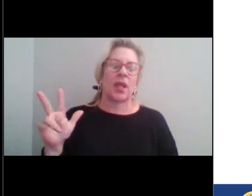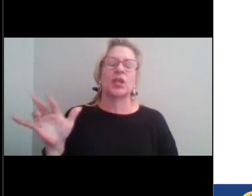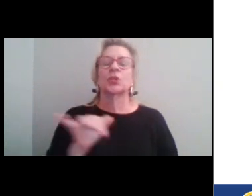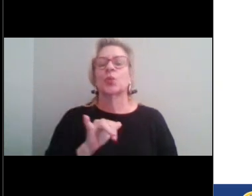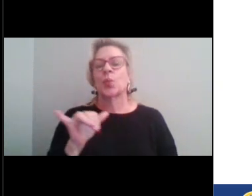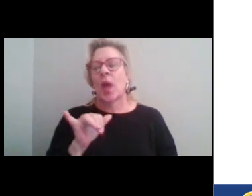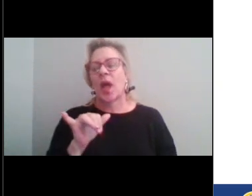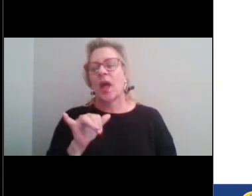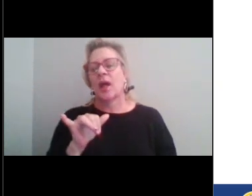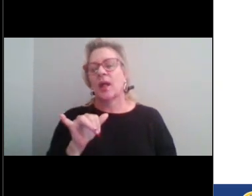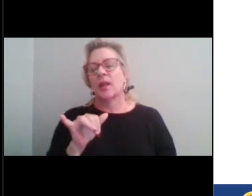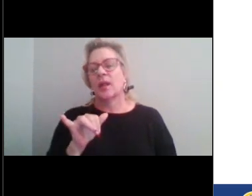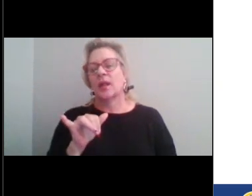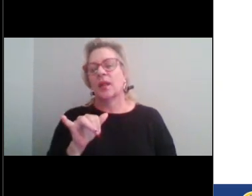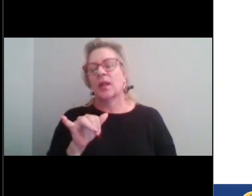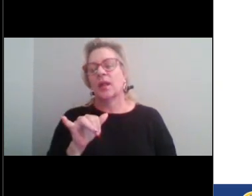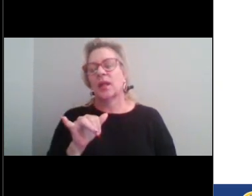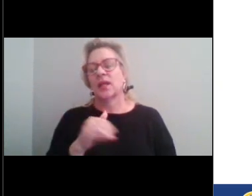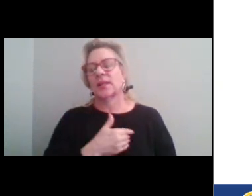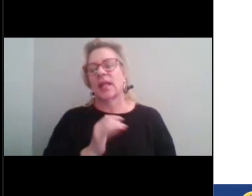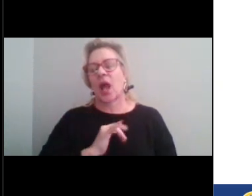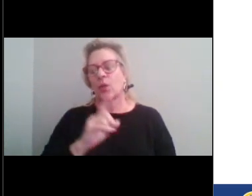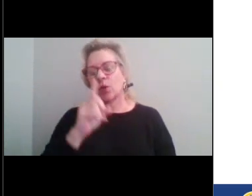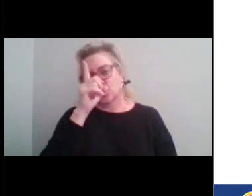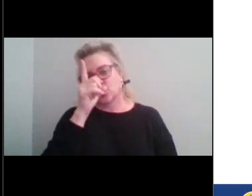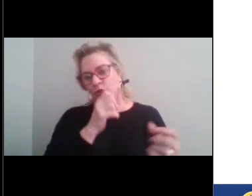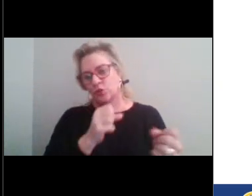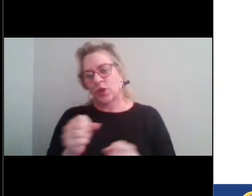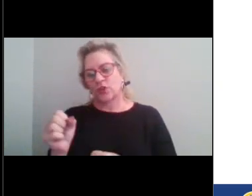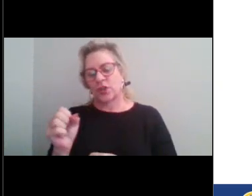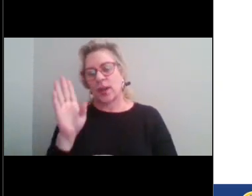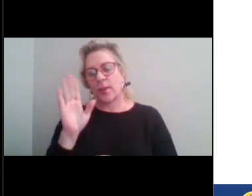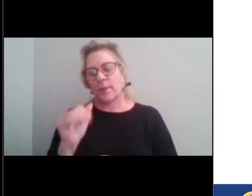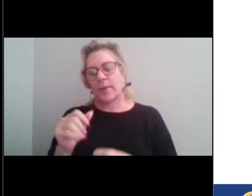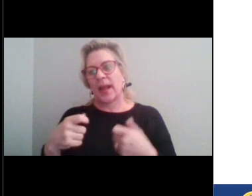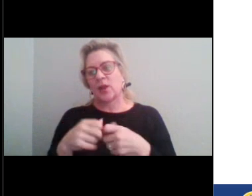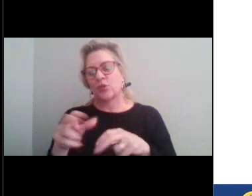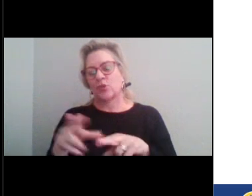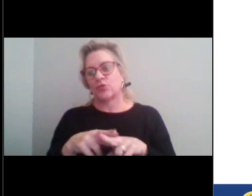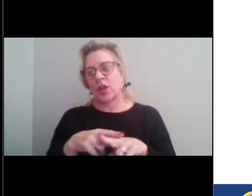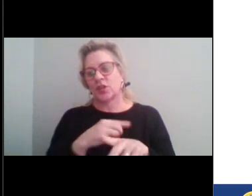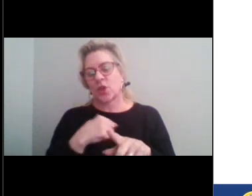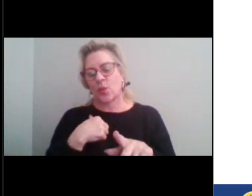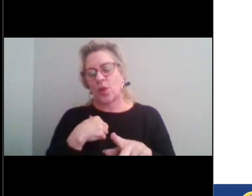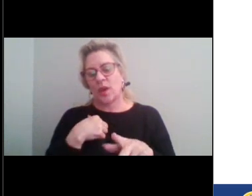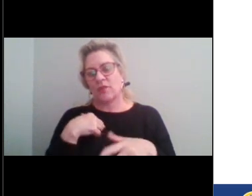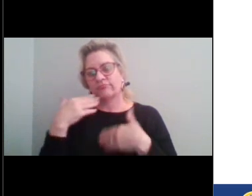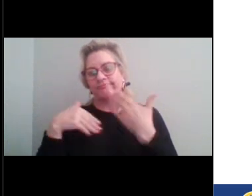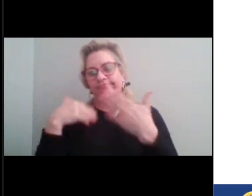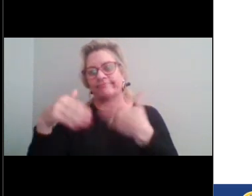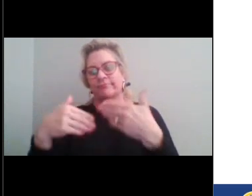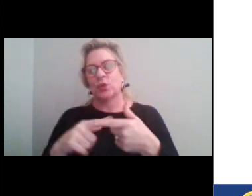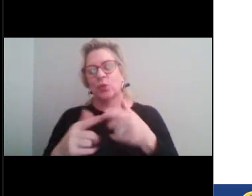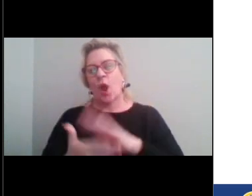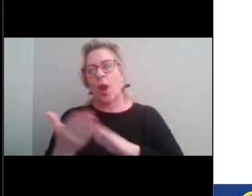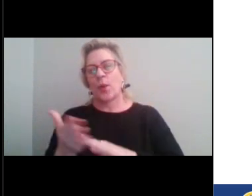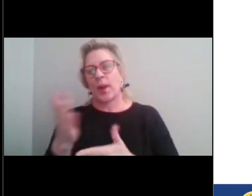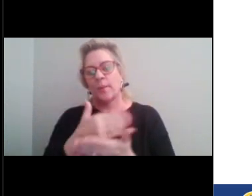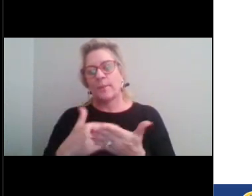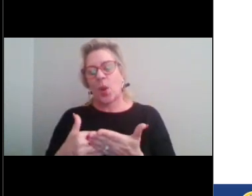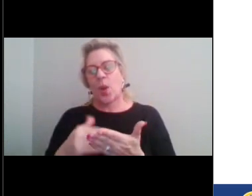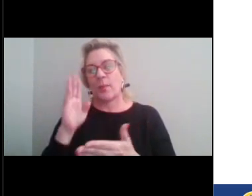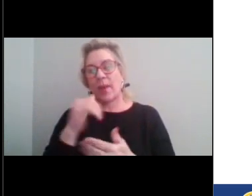a procurement strategy for electrified trains. So again, we're advancing toward getting to an operating segment by